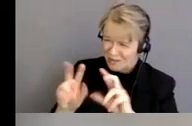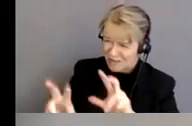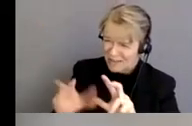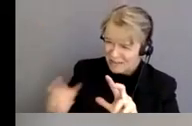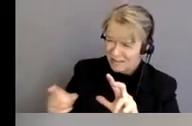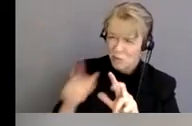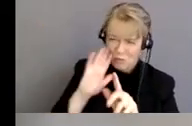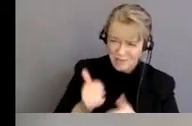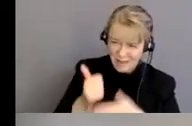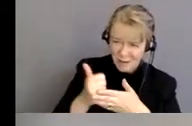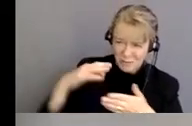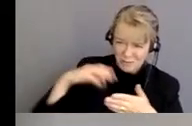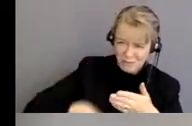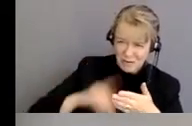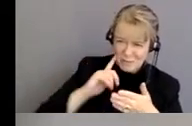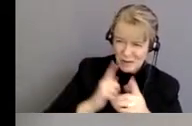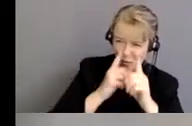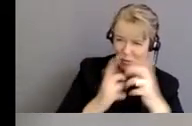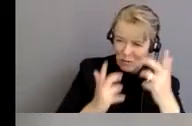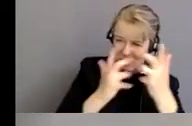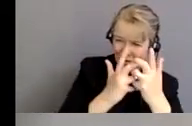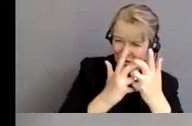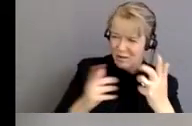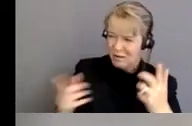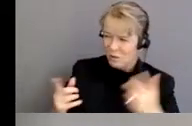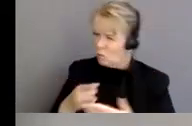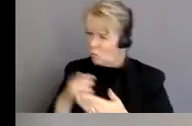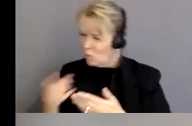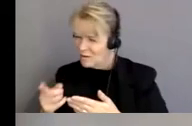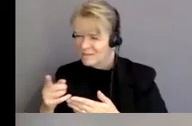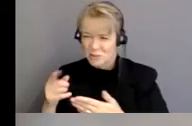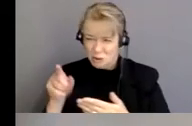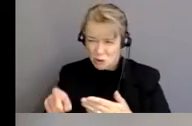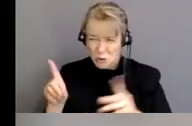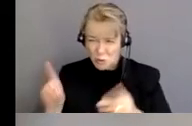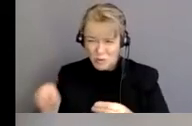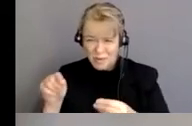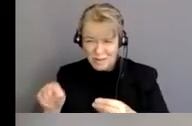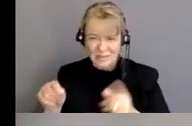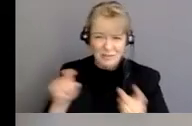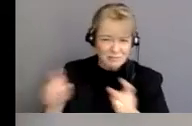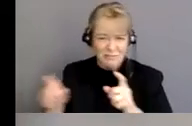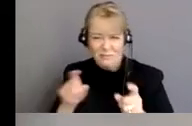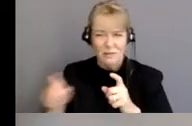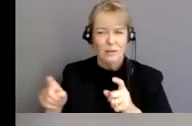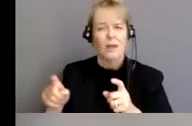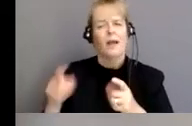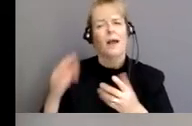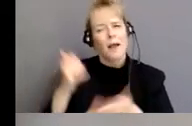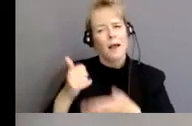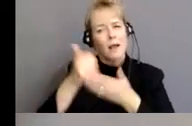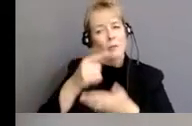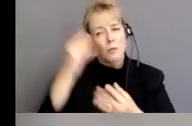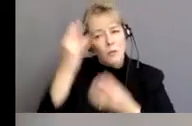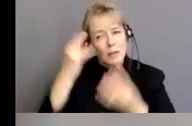I need my money sooner? These are some of the questions to think if you're working with someone who's helping you manage your investments. You want to also know